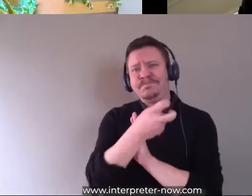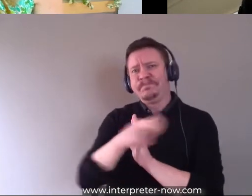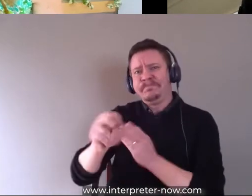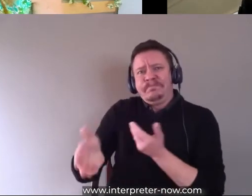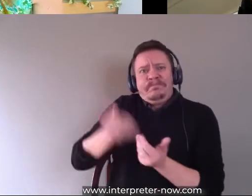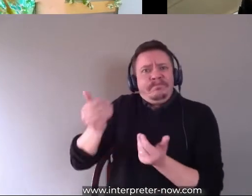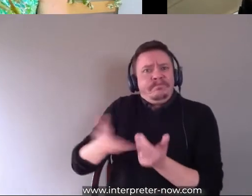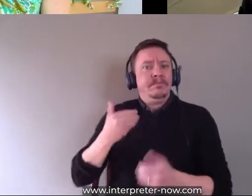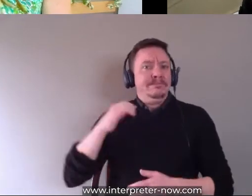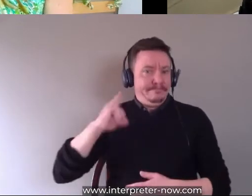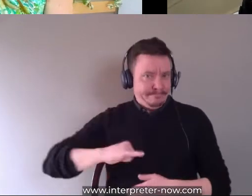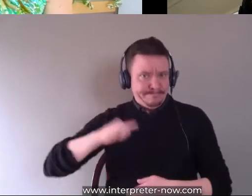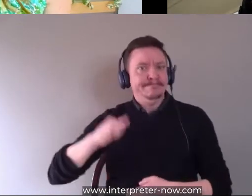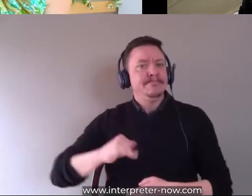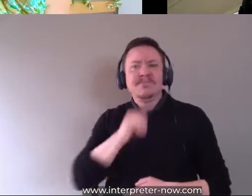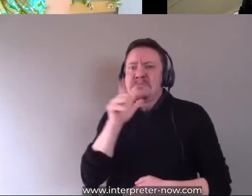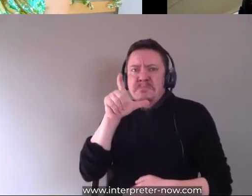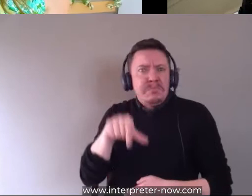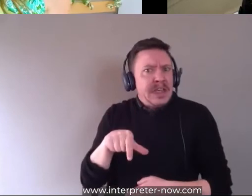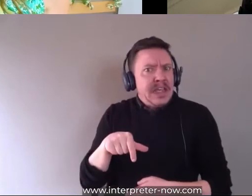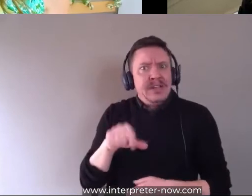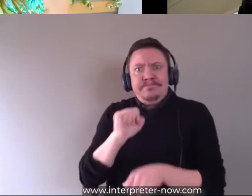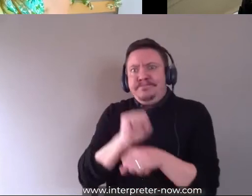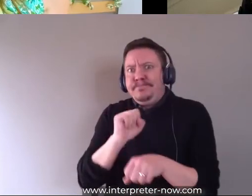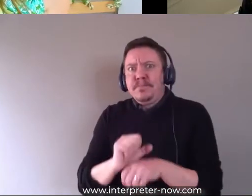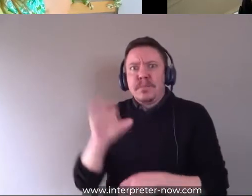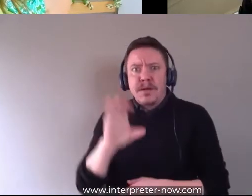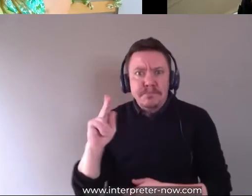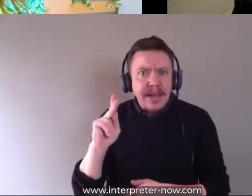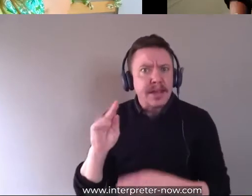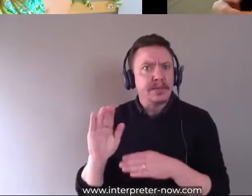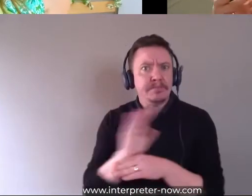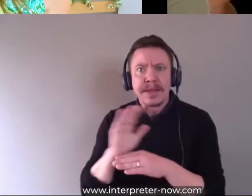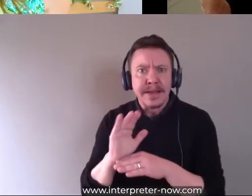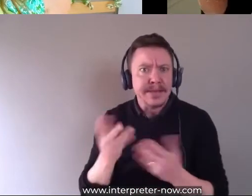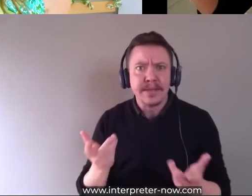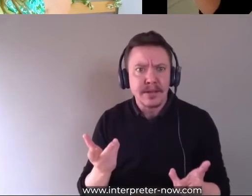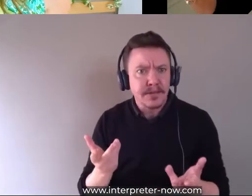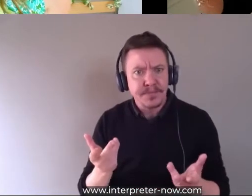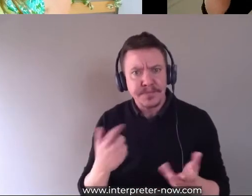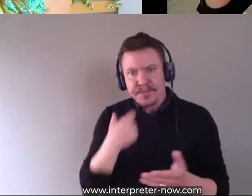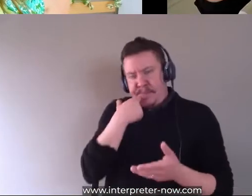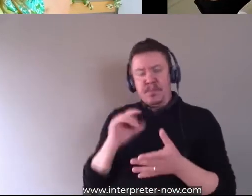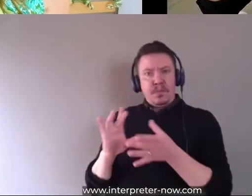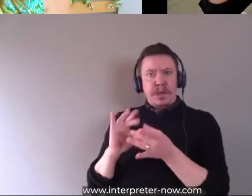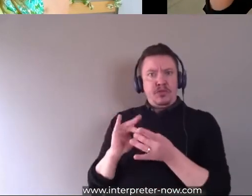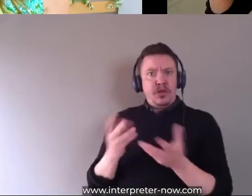do not need to have gone and worked in the banking industry. I shared earlier, like the majority of